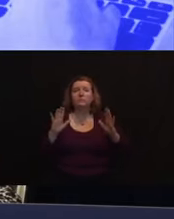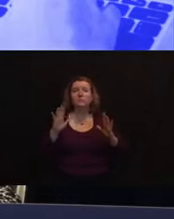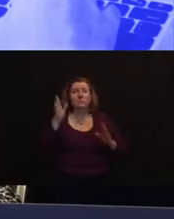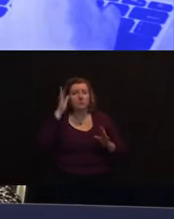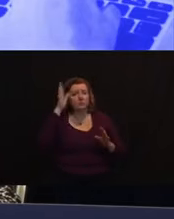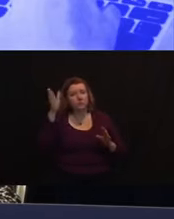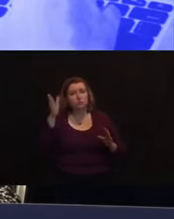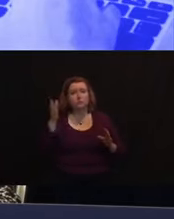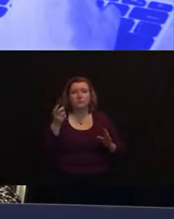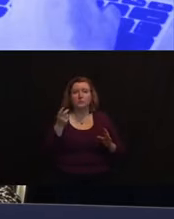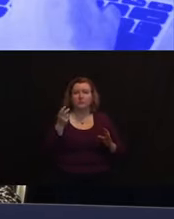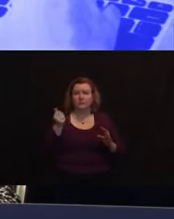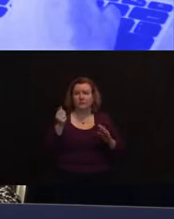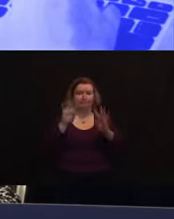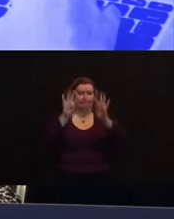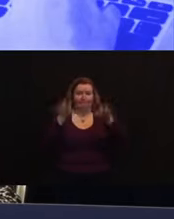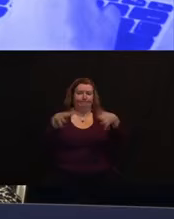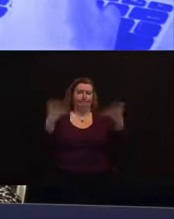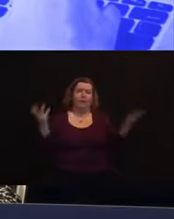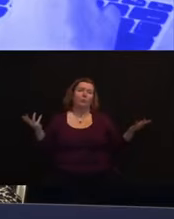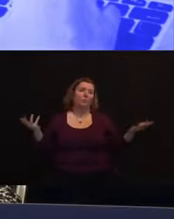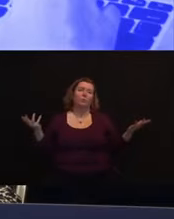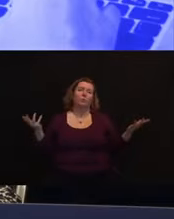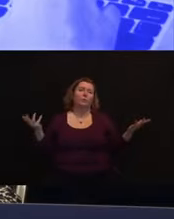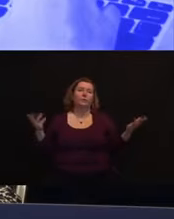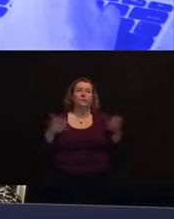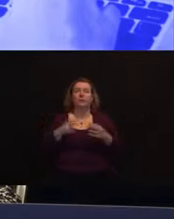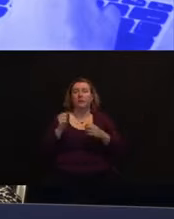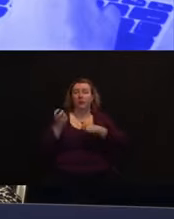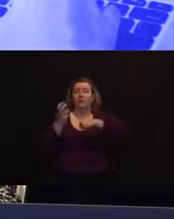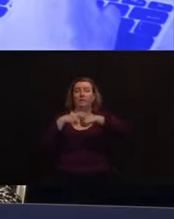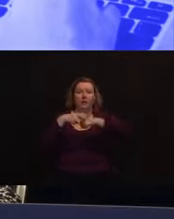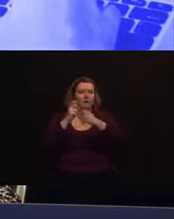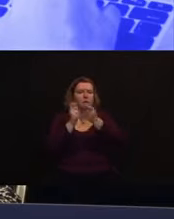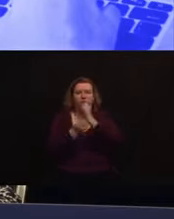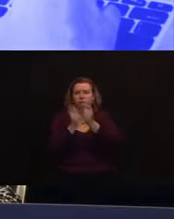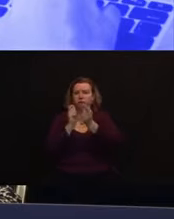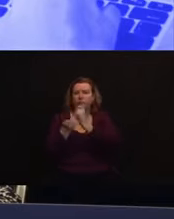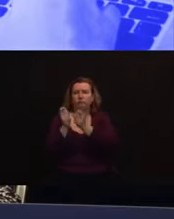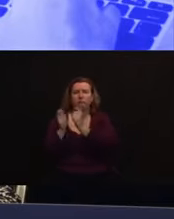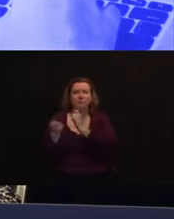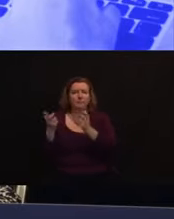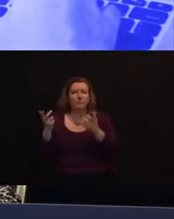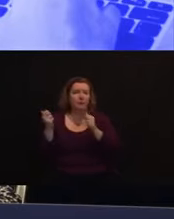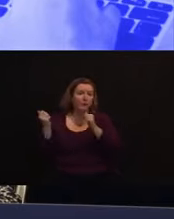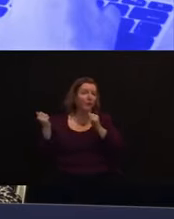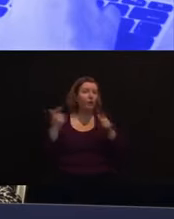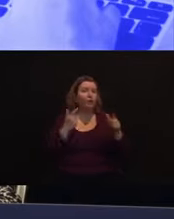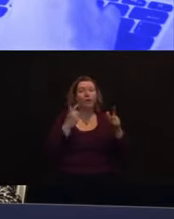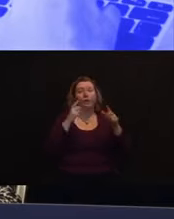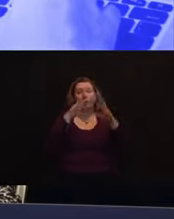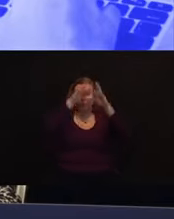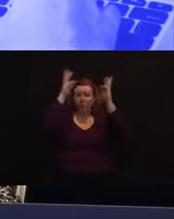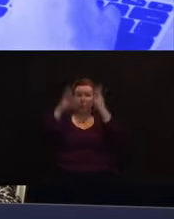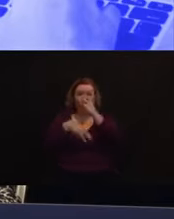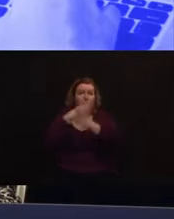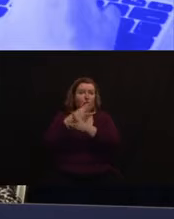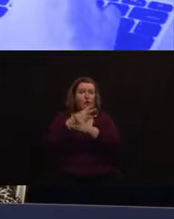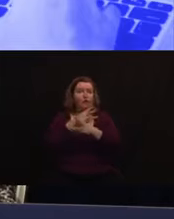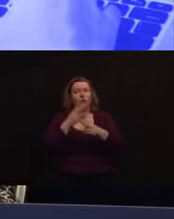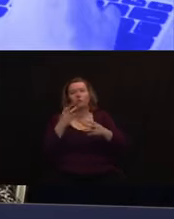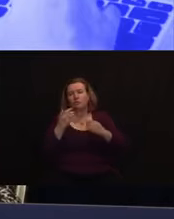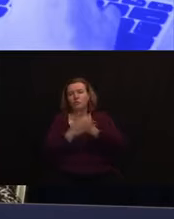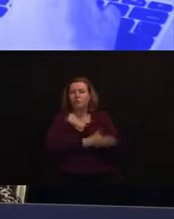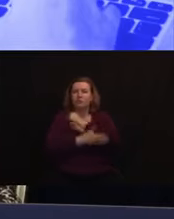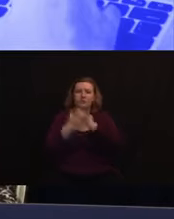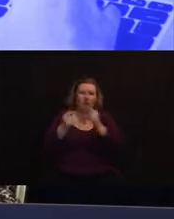relentless virus that continues to change. All of the country is in a race to vaccinate as variants are